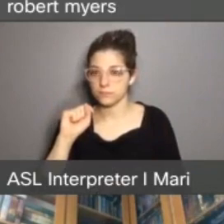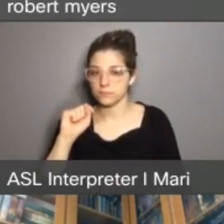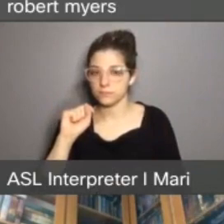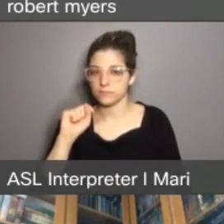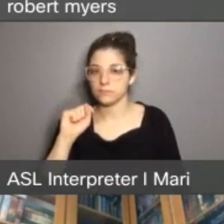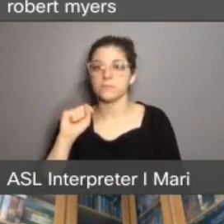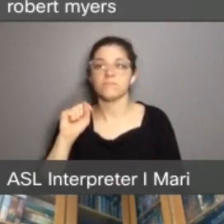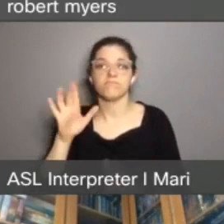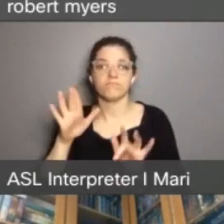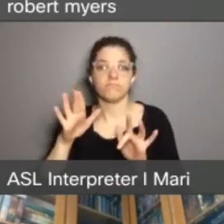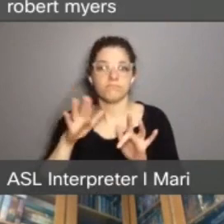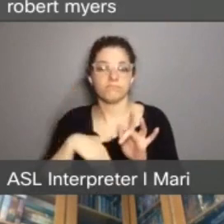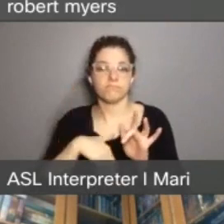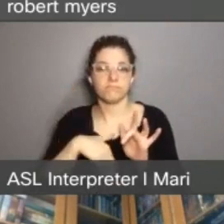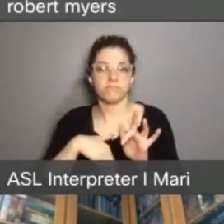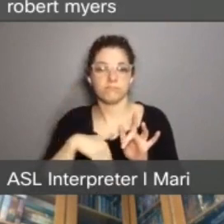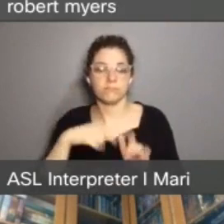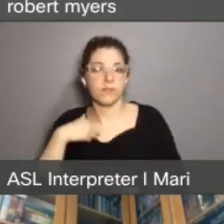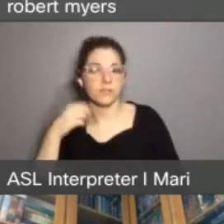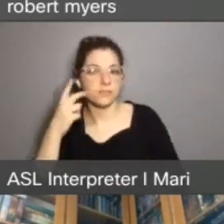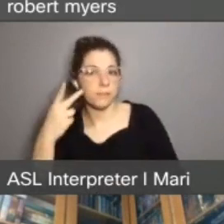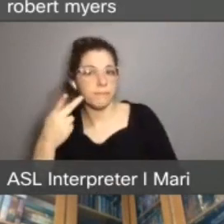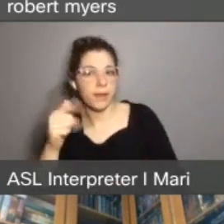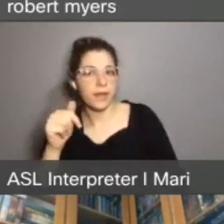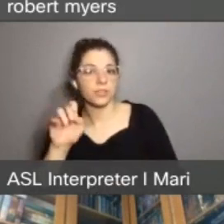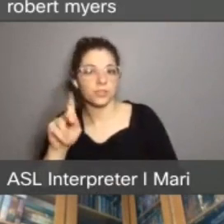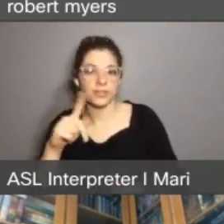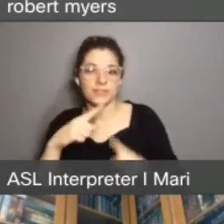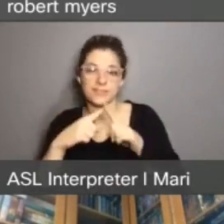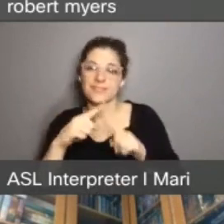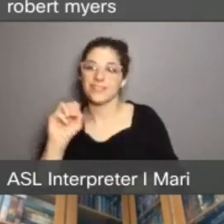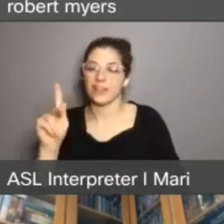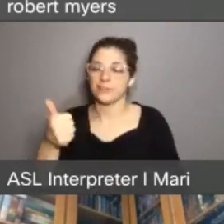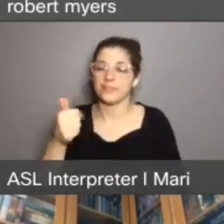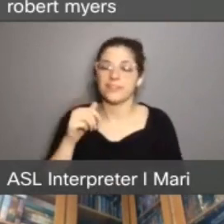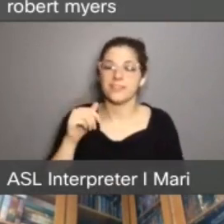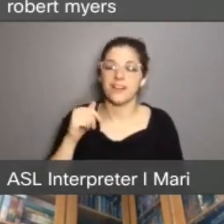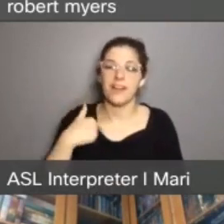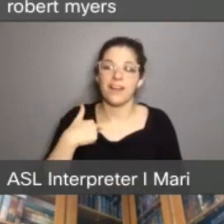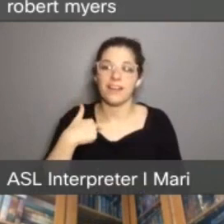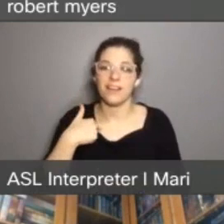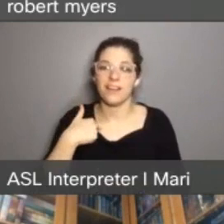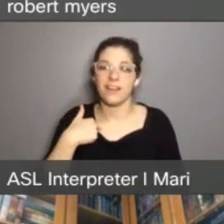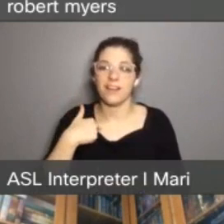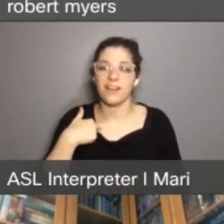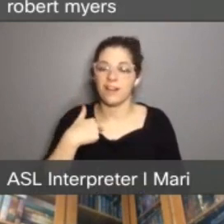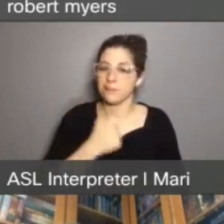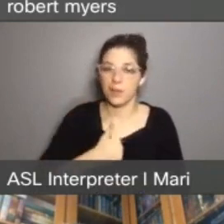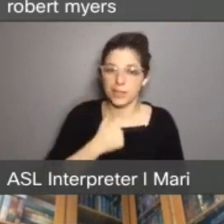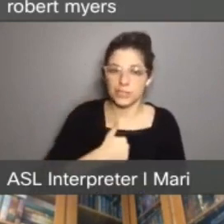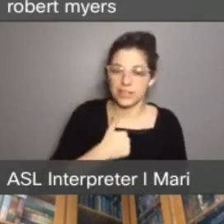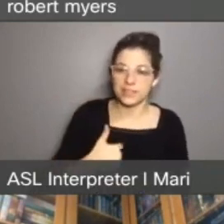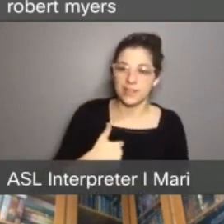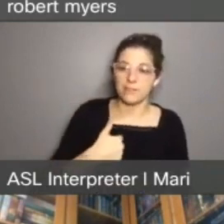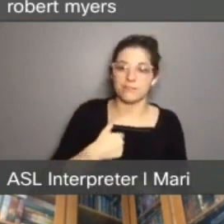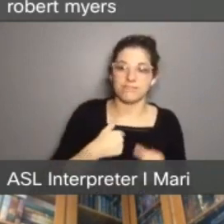All right, well, I saw Patrick was able, yeah, I saw you went off mute, so good. I apologize. I'm